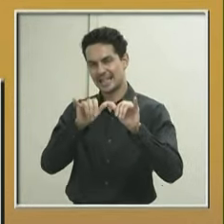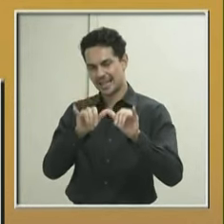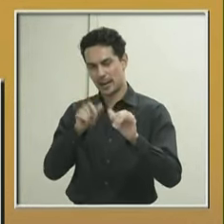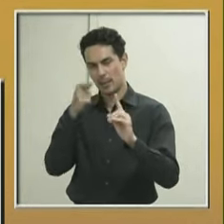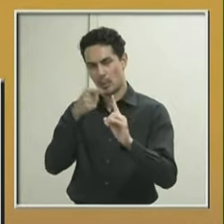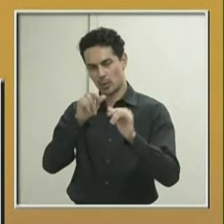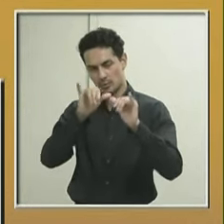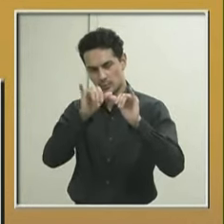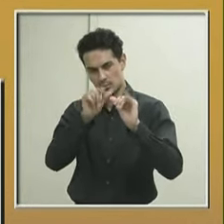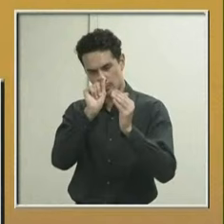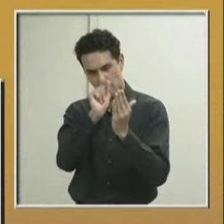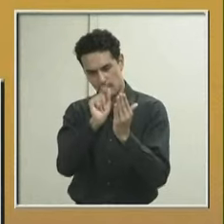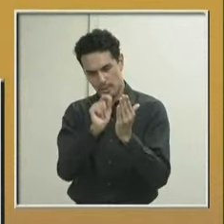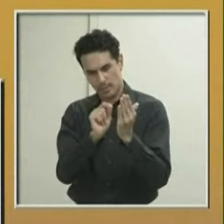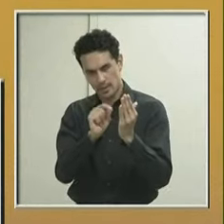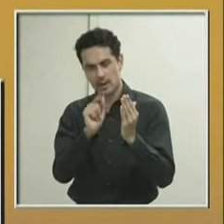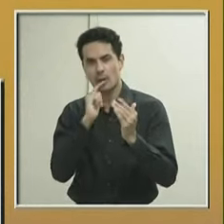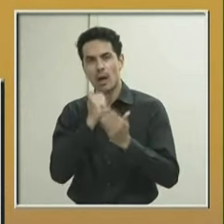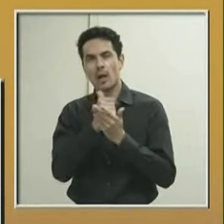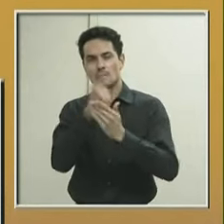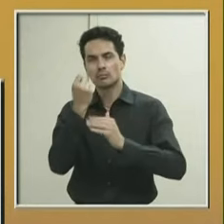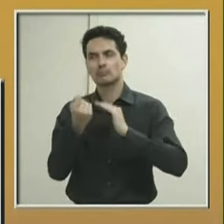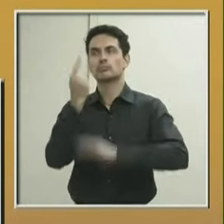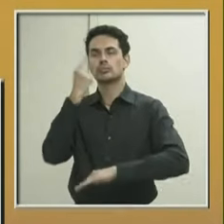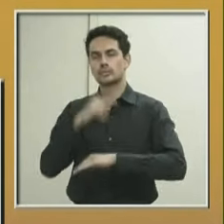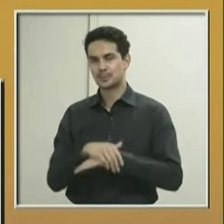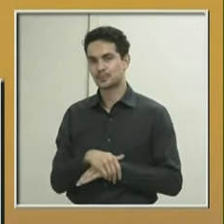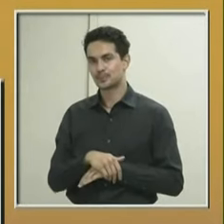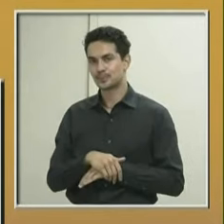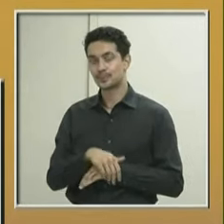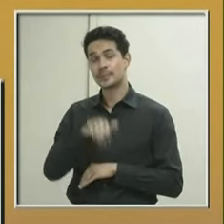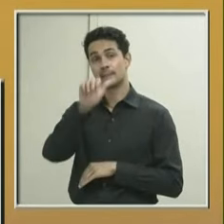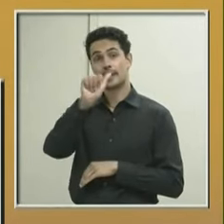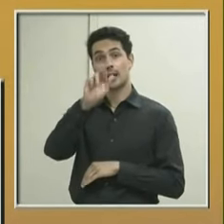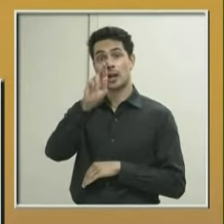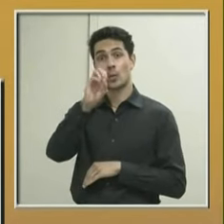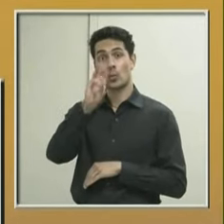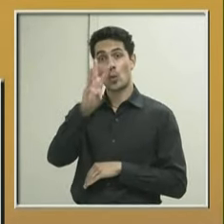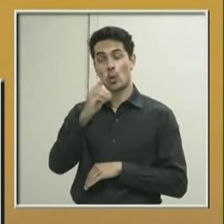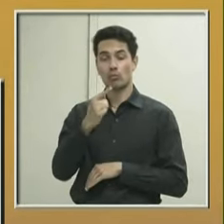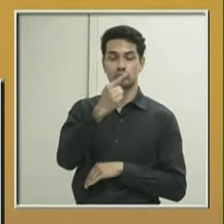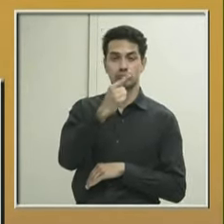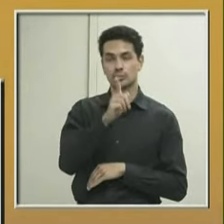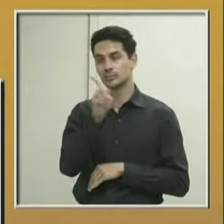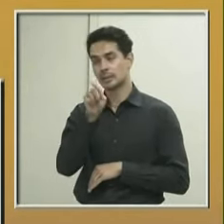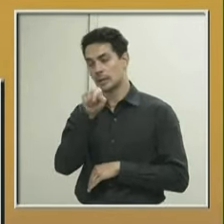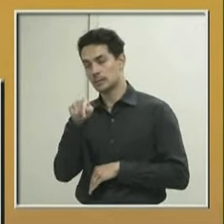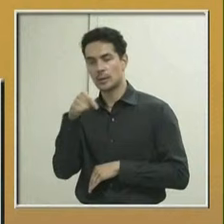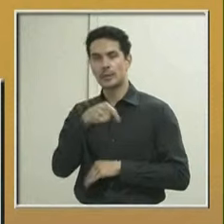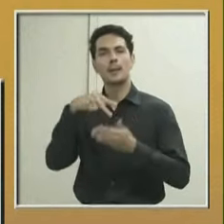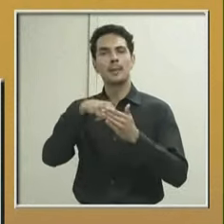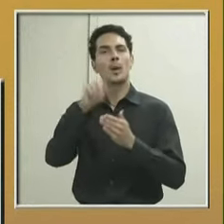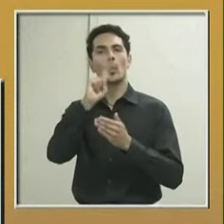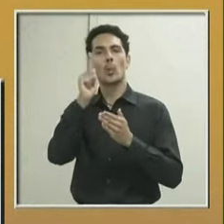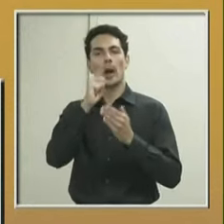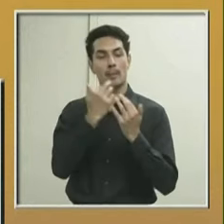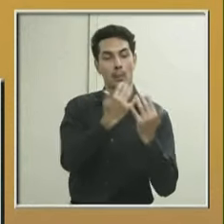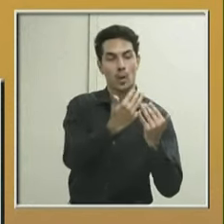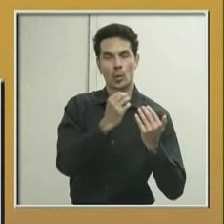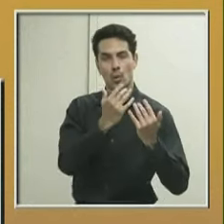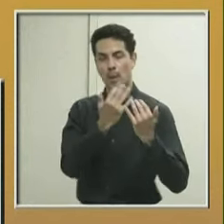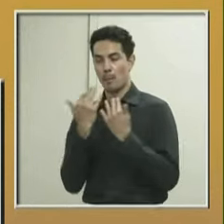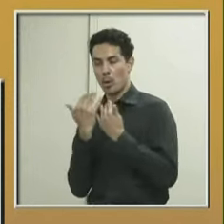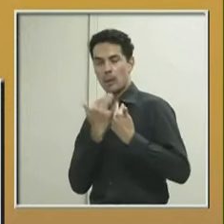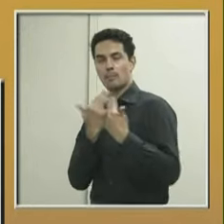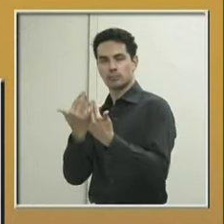fire progression. You will also see the arrows indicating the general movement of the fire. In this case,